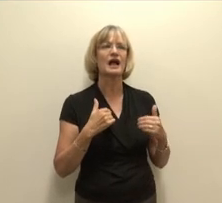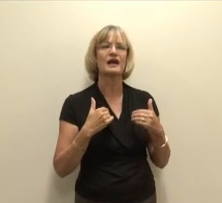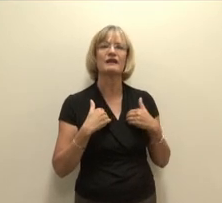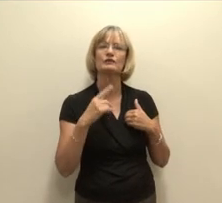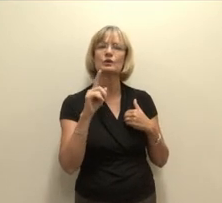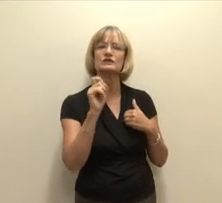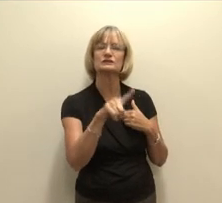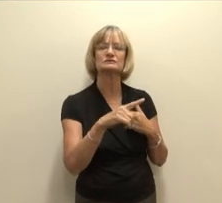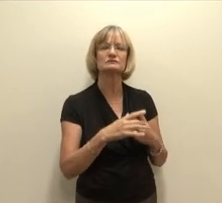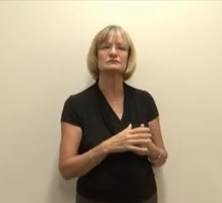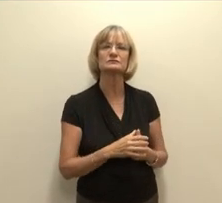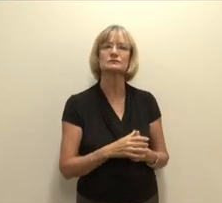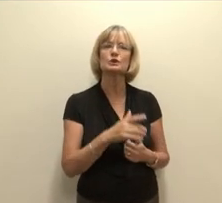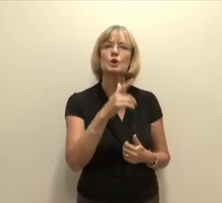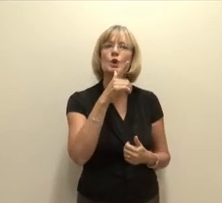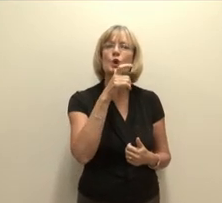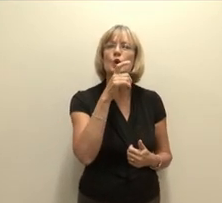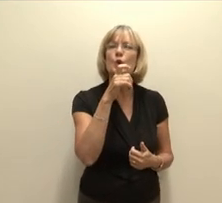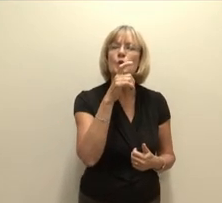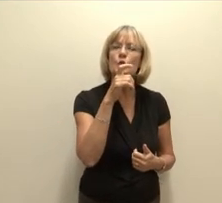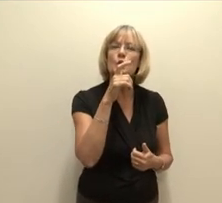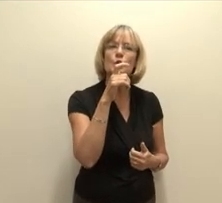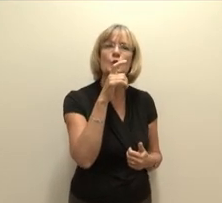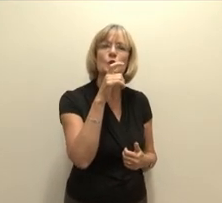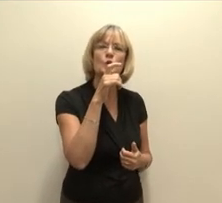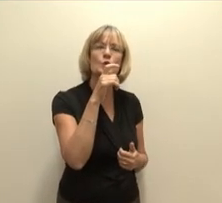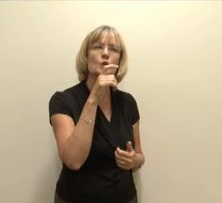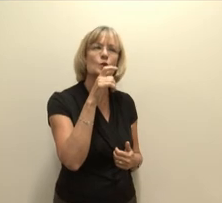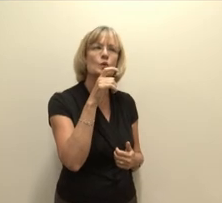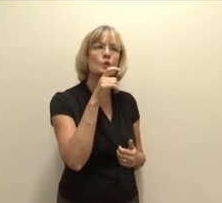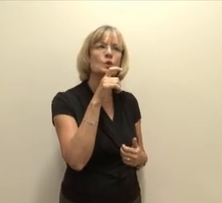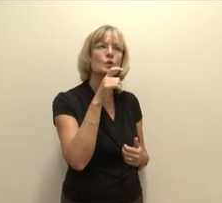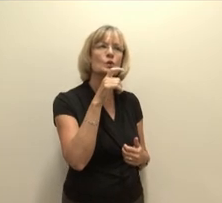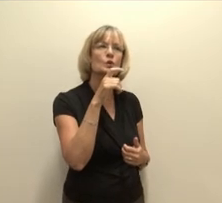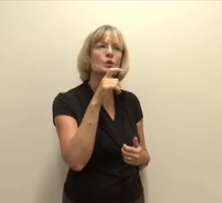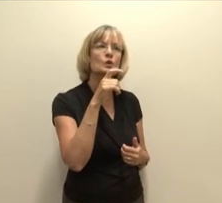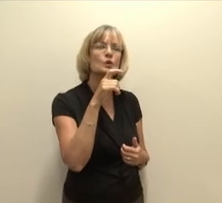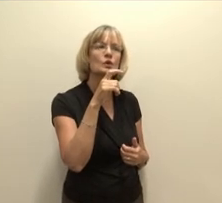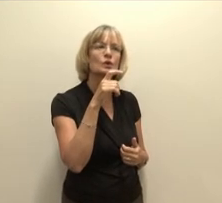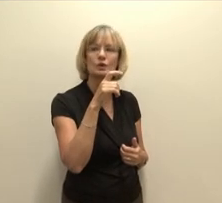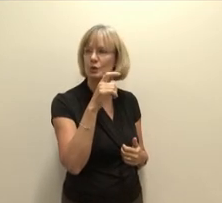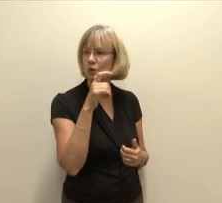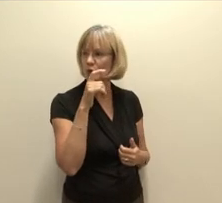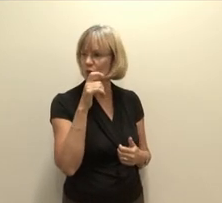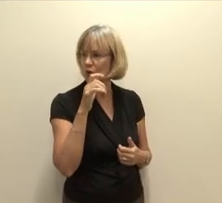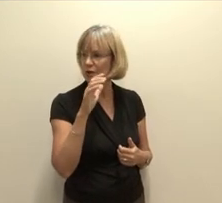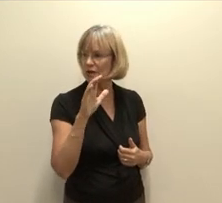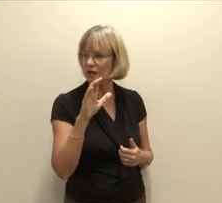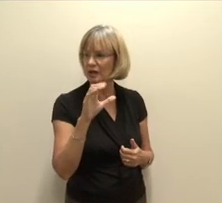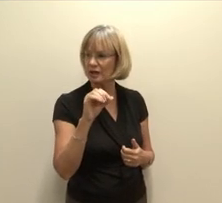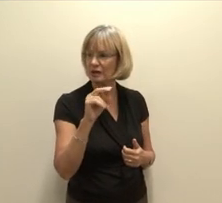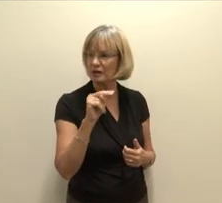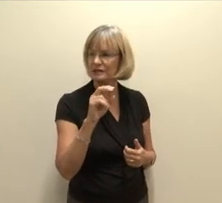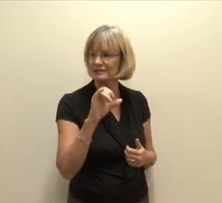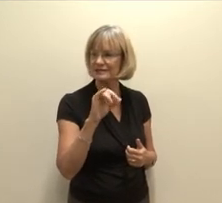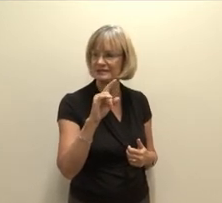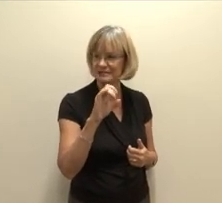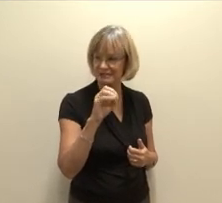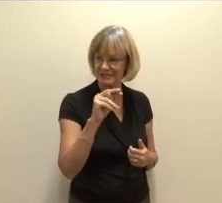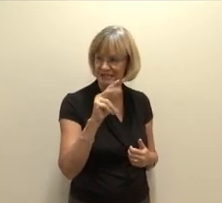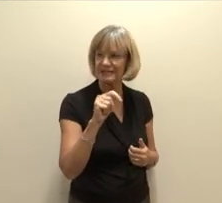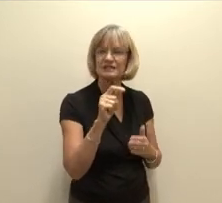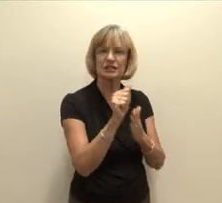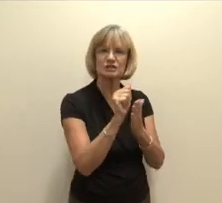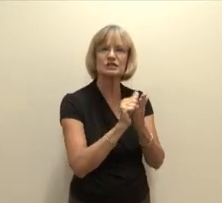question. Yes, sir. Who did the? I know we just did the consent agenda. But who is responsible for this